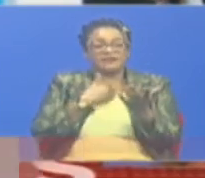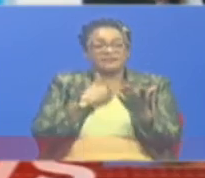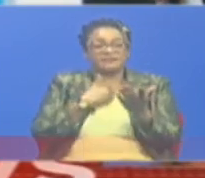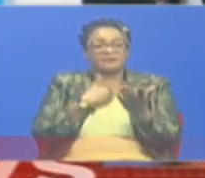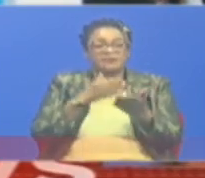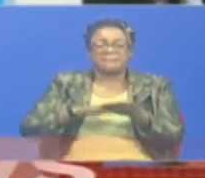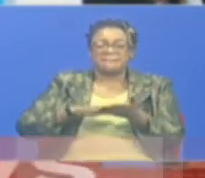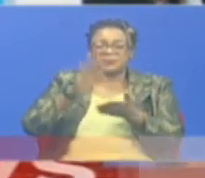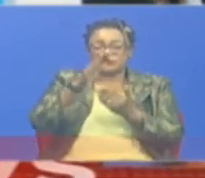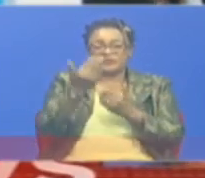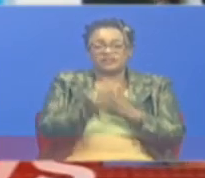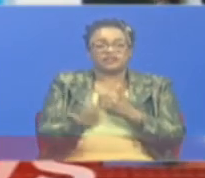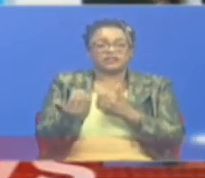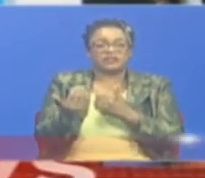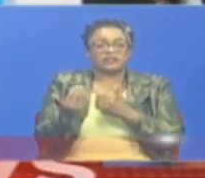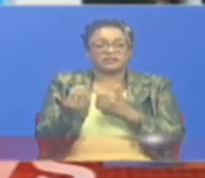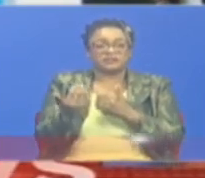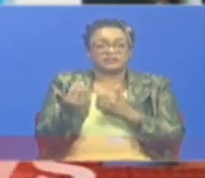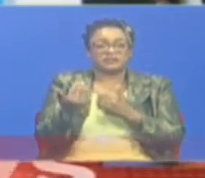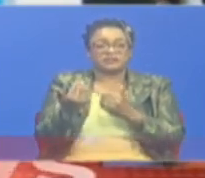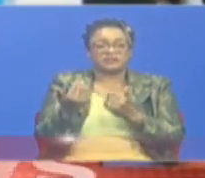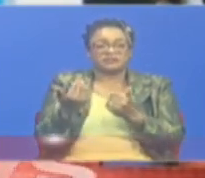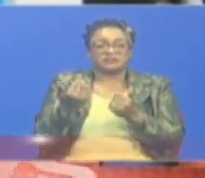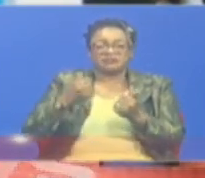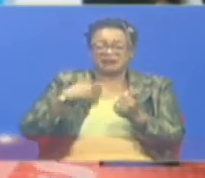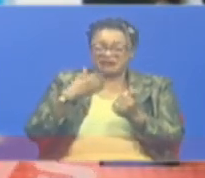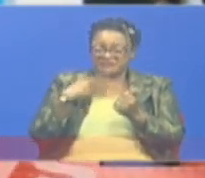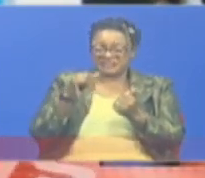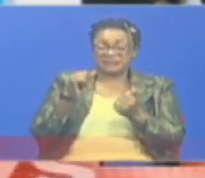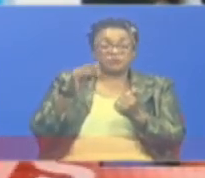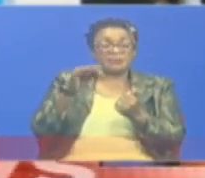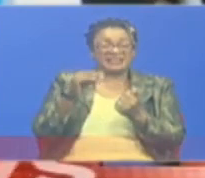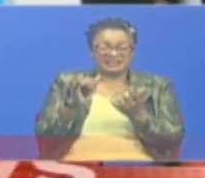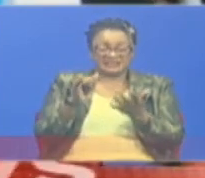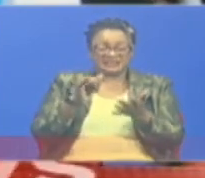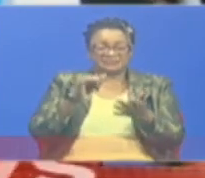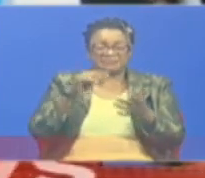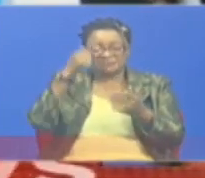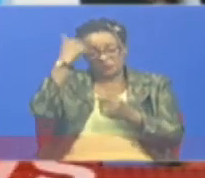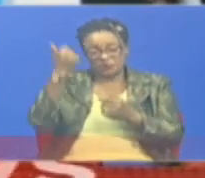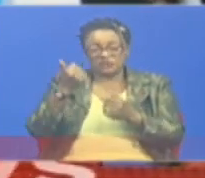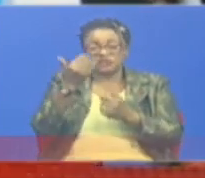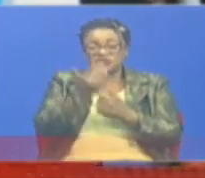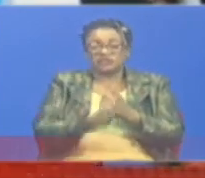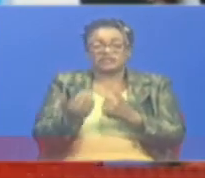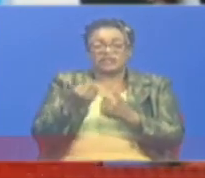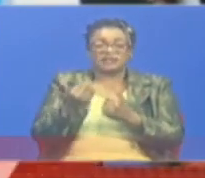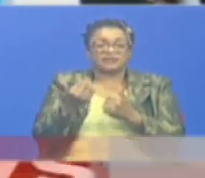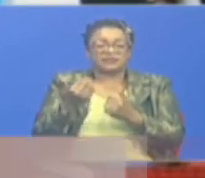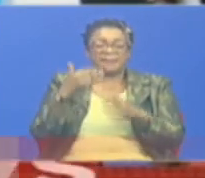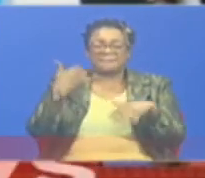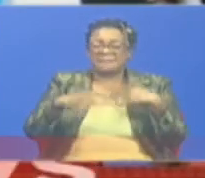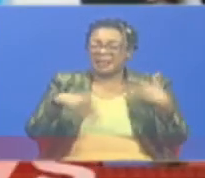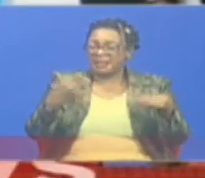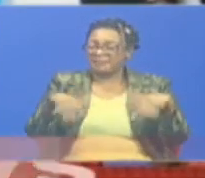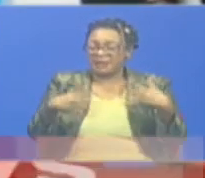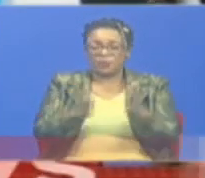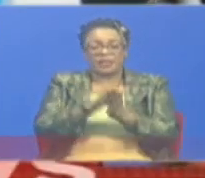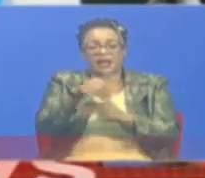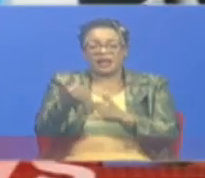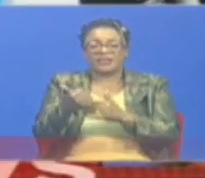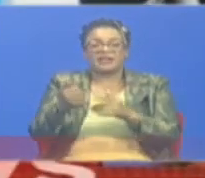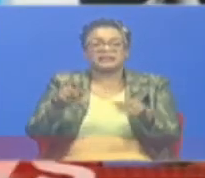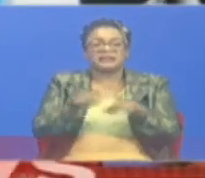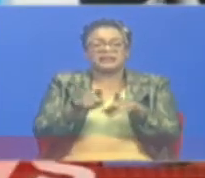of the children tend to be totally asymptomatic. And because children tend to play with other children, they are potentially very, very